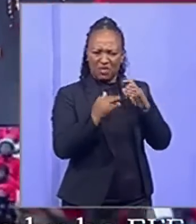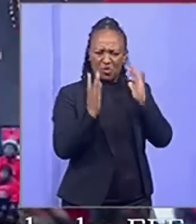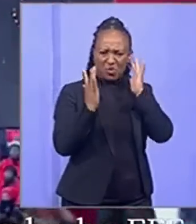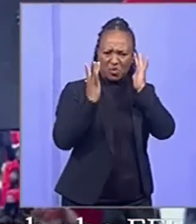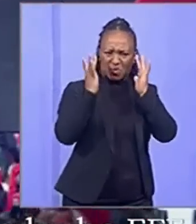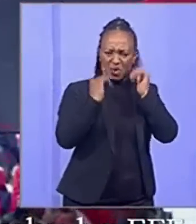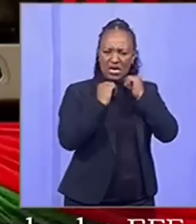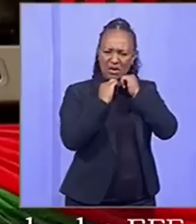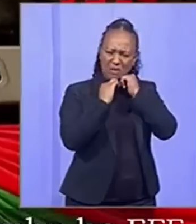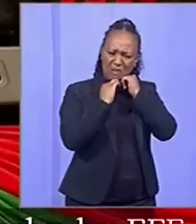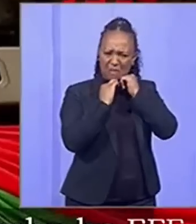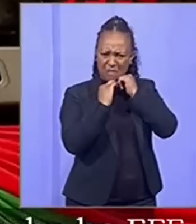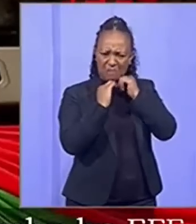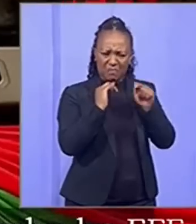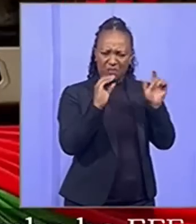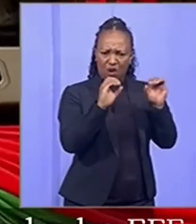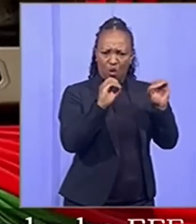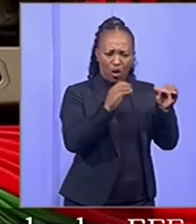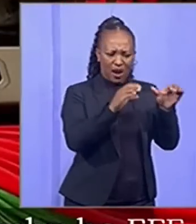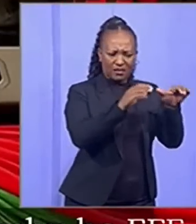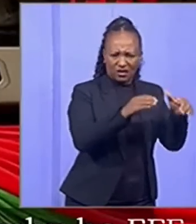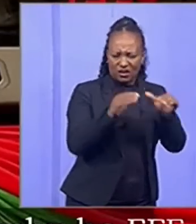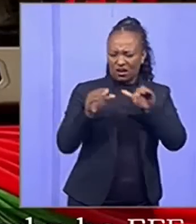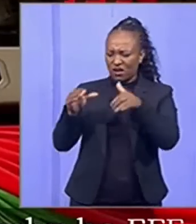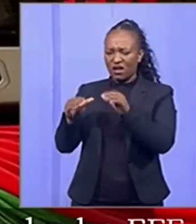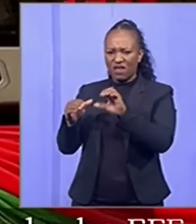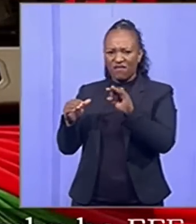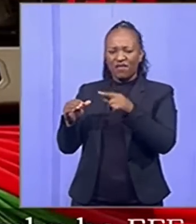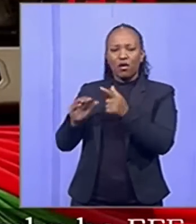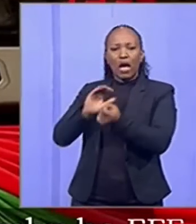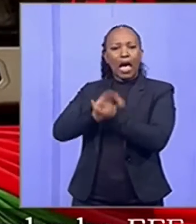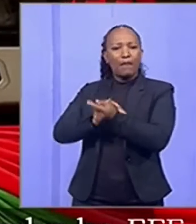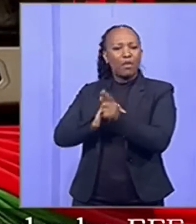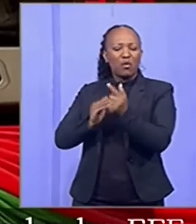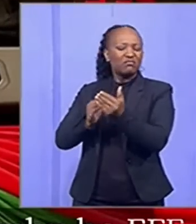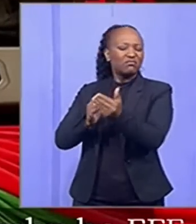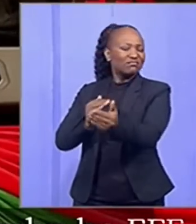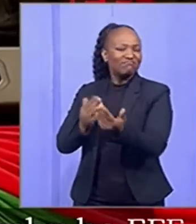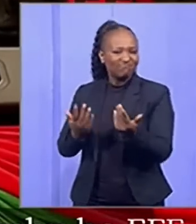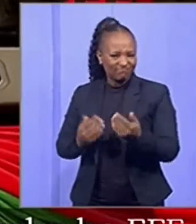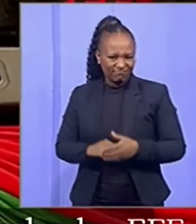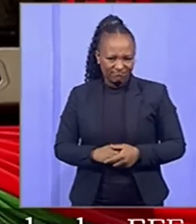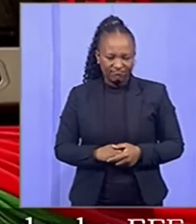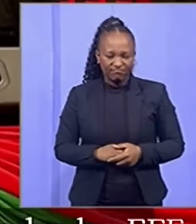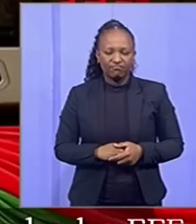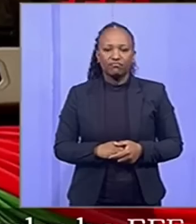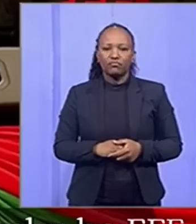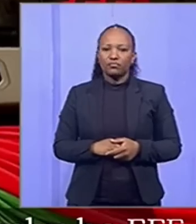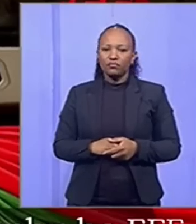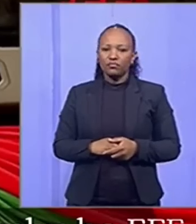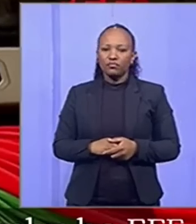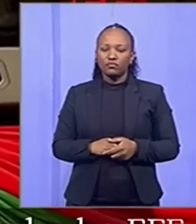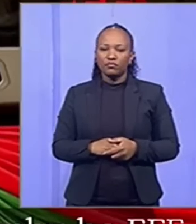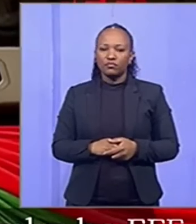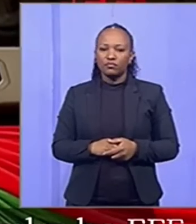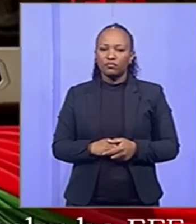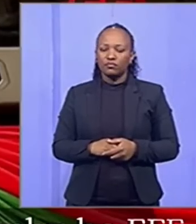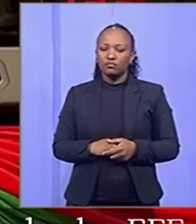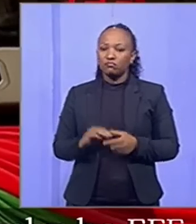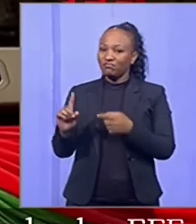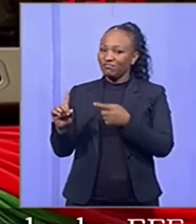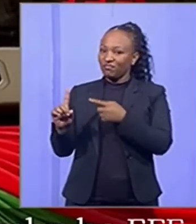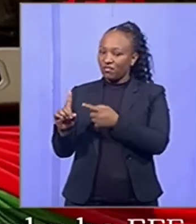na mekga e tshwanang le EFF o qetellong motho e tsalang ka tsona. Ana ka re ho tsamaya ha monghadi